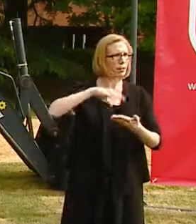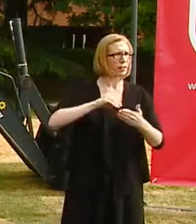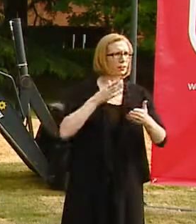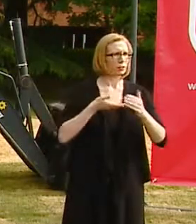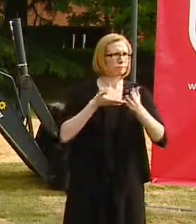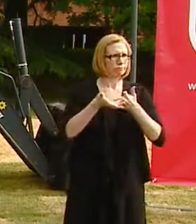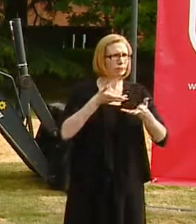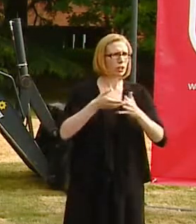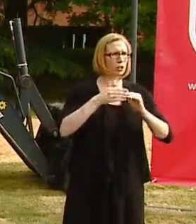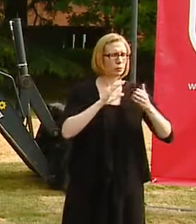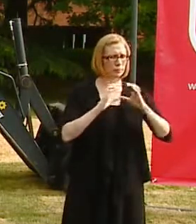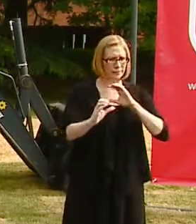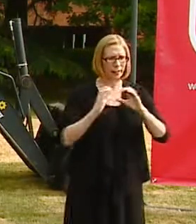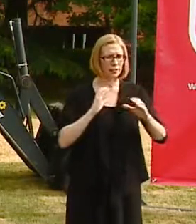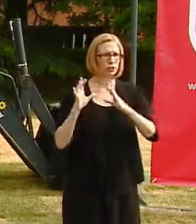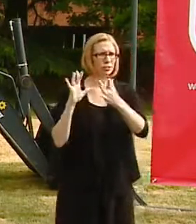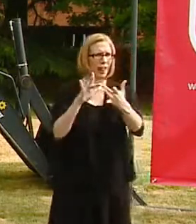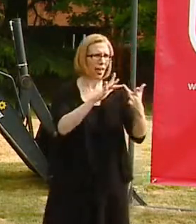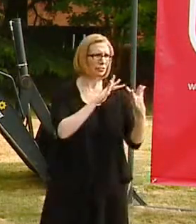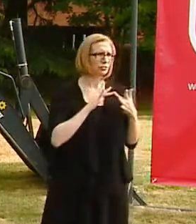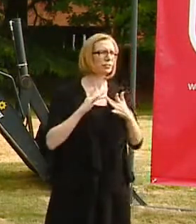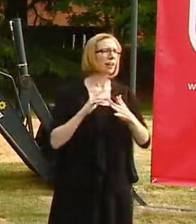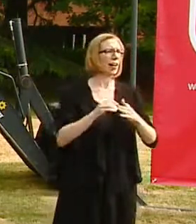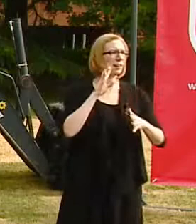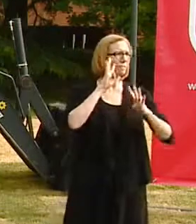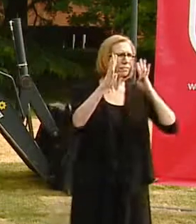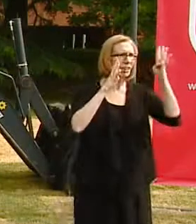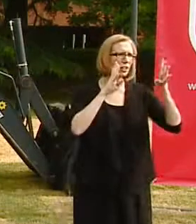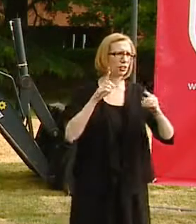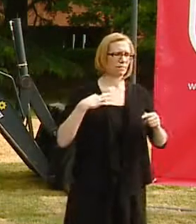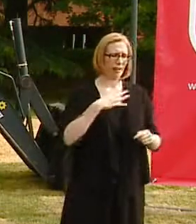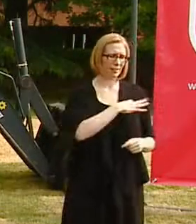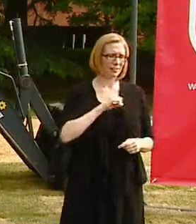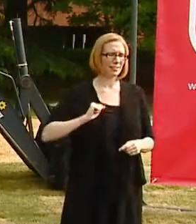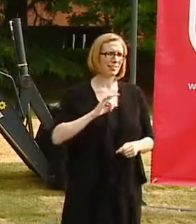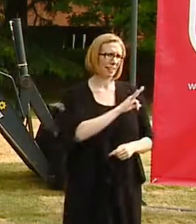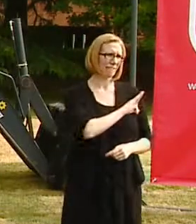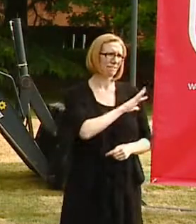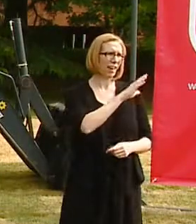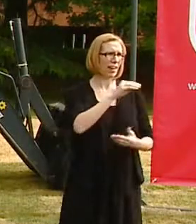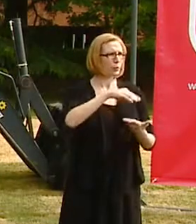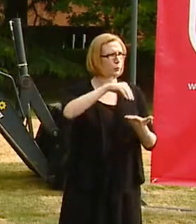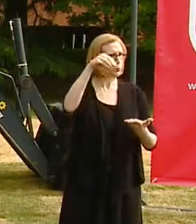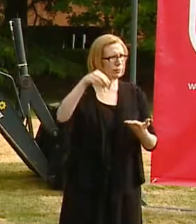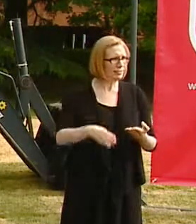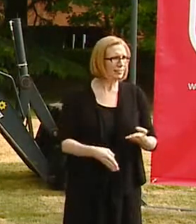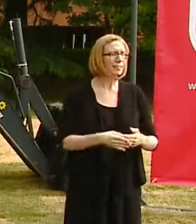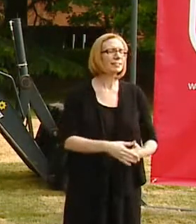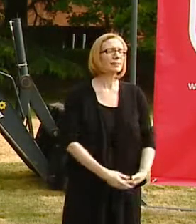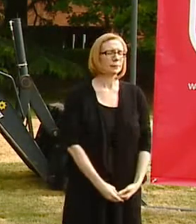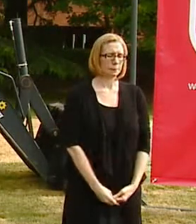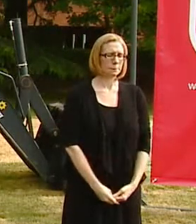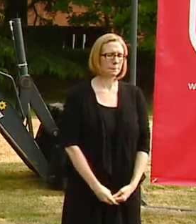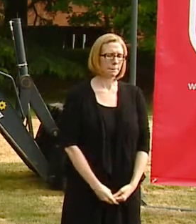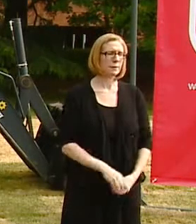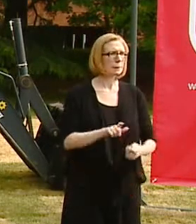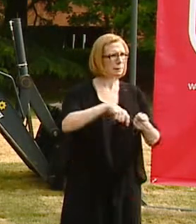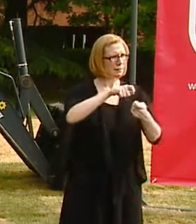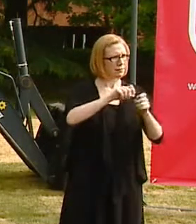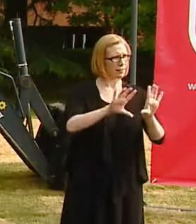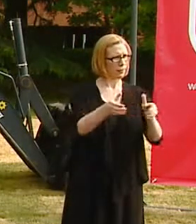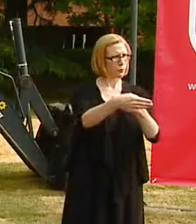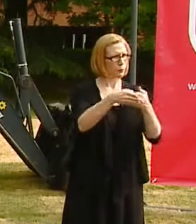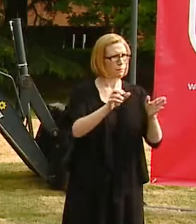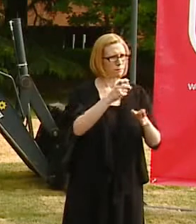communication, connections, and innovation across faculty, staff, and students. Specific